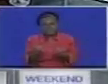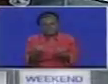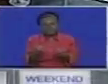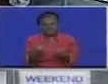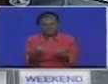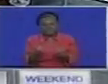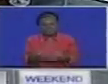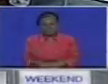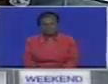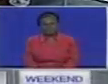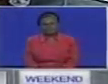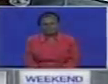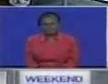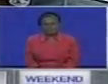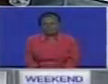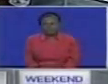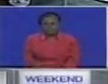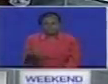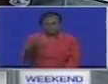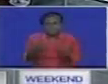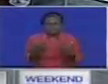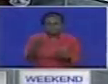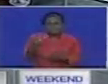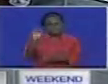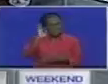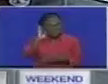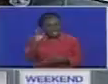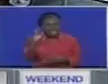figure out. Even Mheshimiwa hasn't had the Bonyango of TNA in Suba.